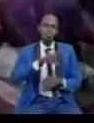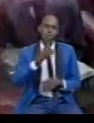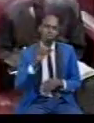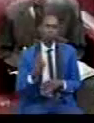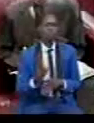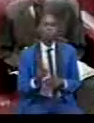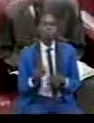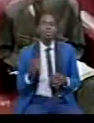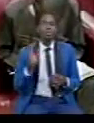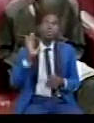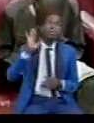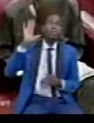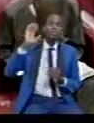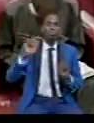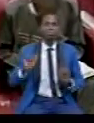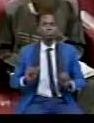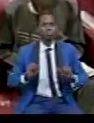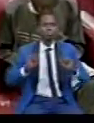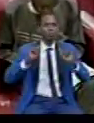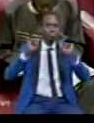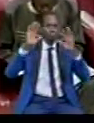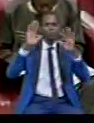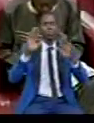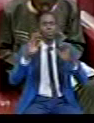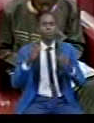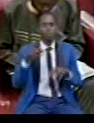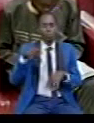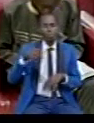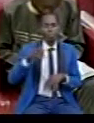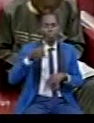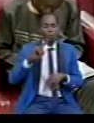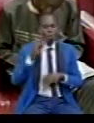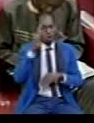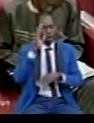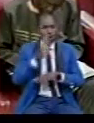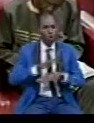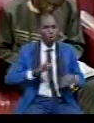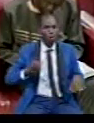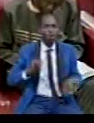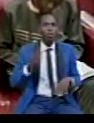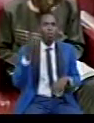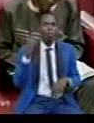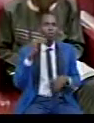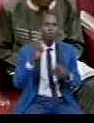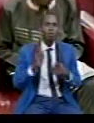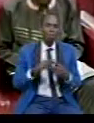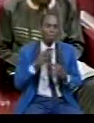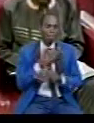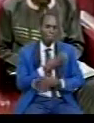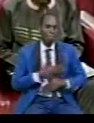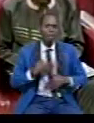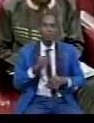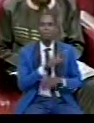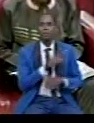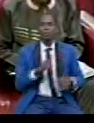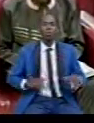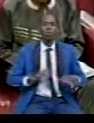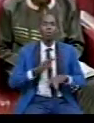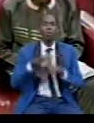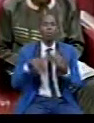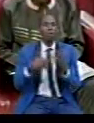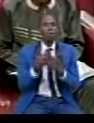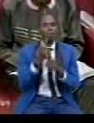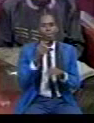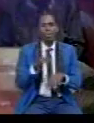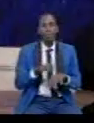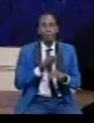his consecration, his calling, his devotion was to please the Lord all the time. I